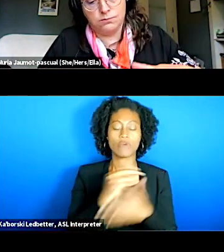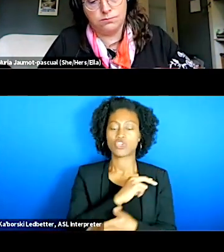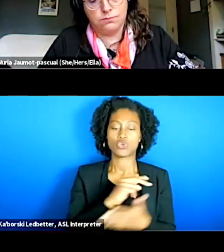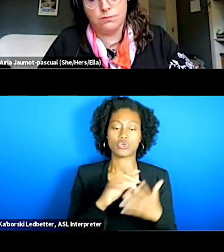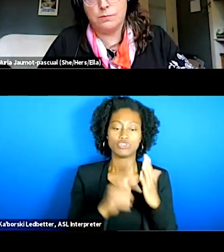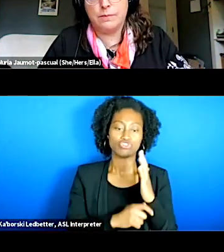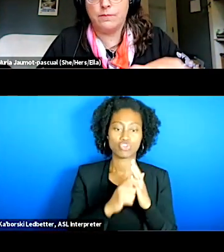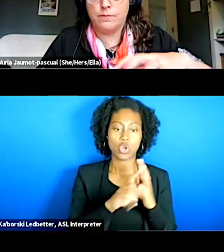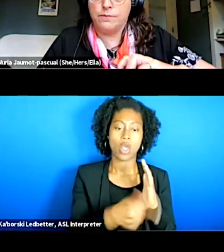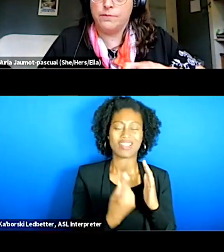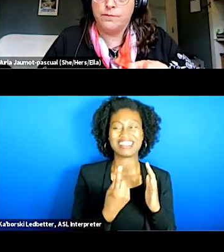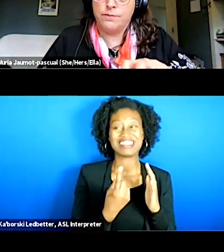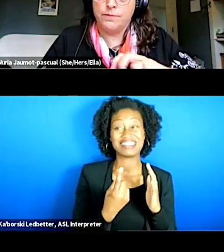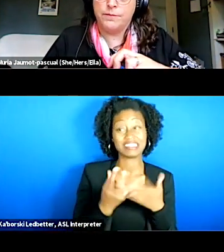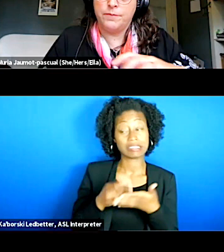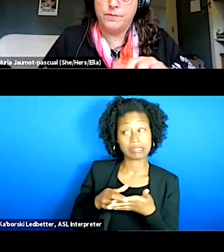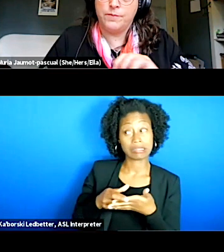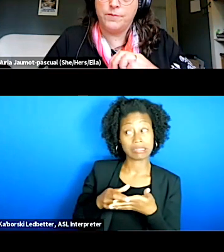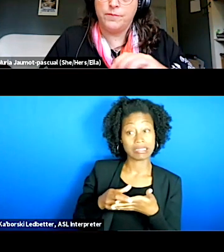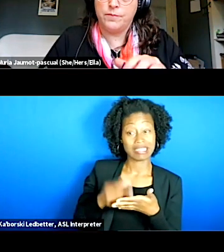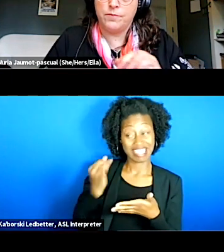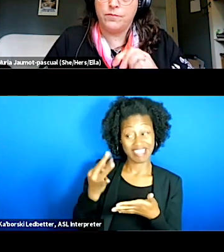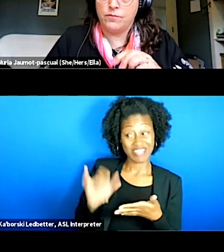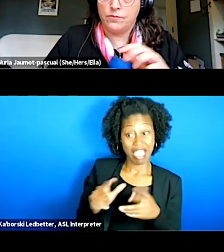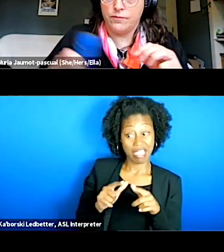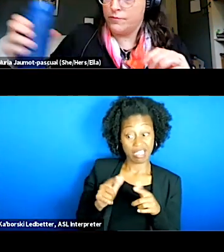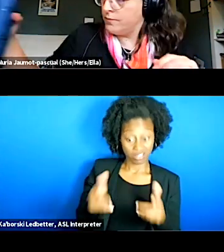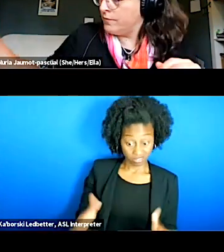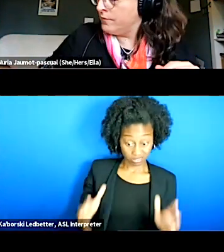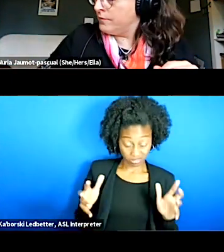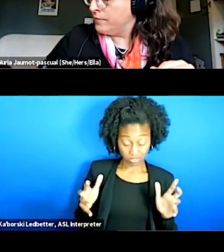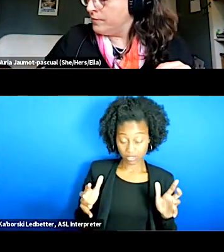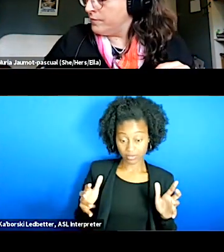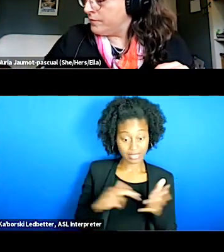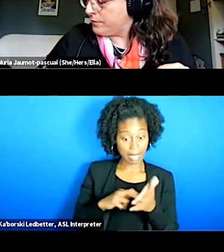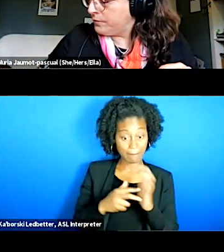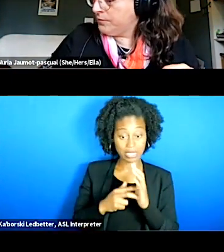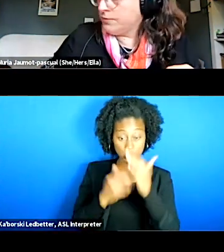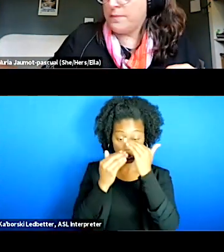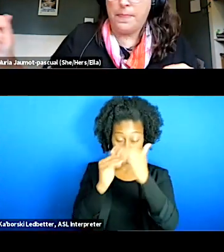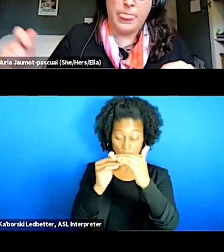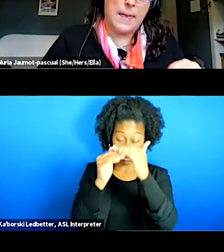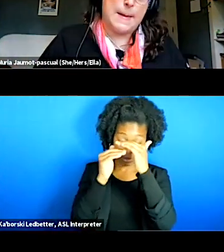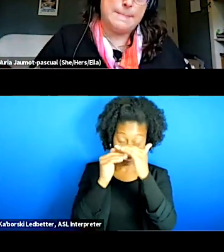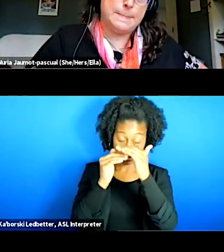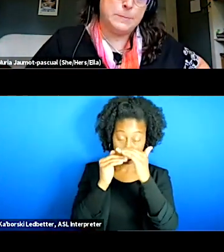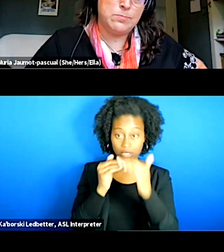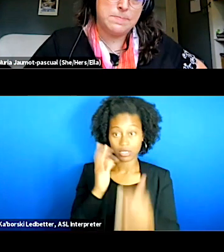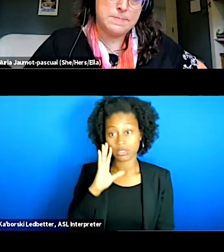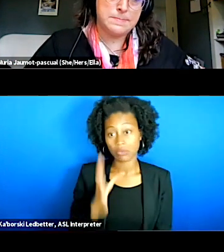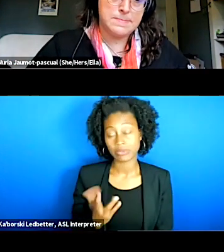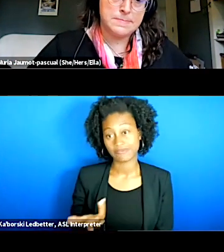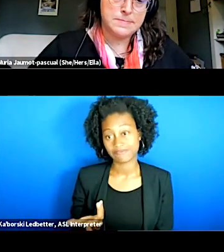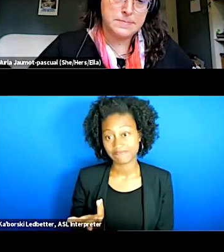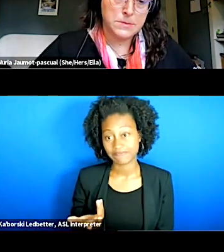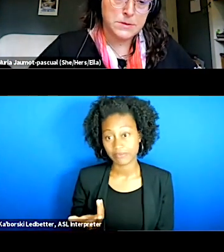the outcome would be very, very limited. And what